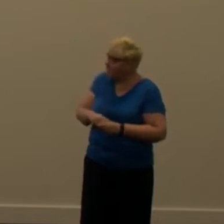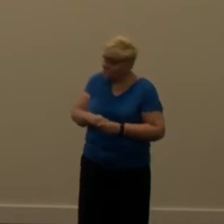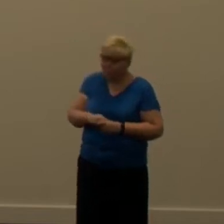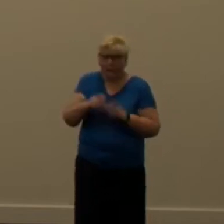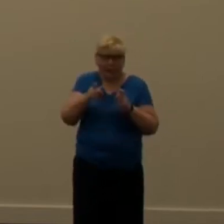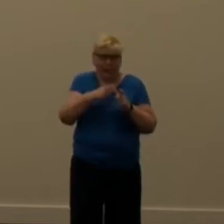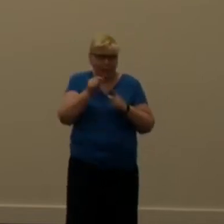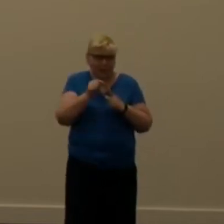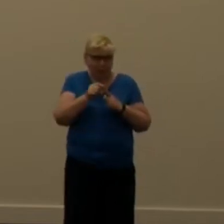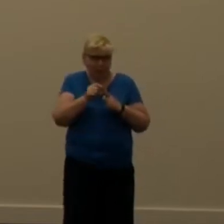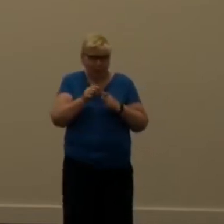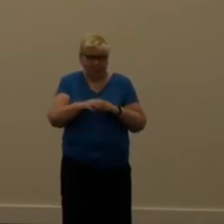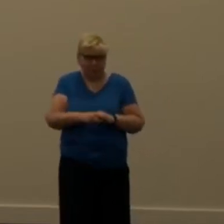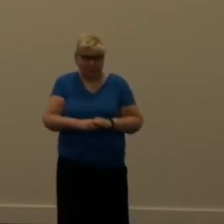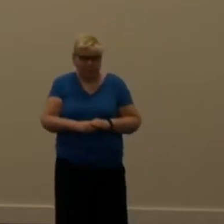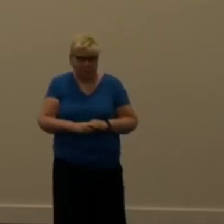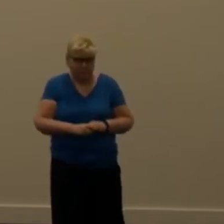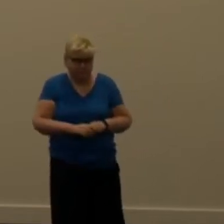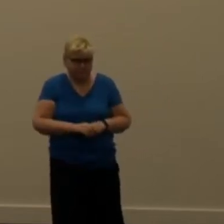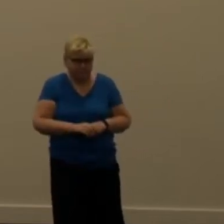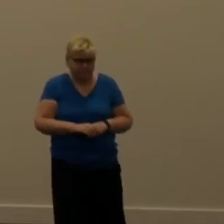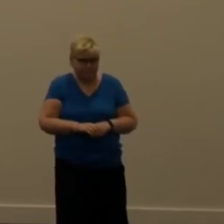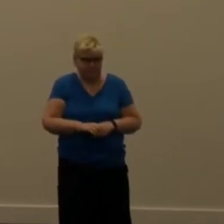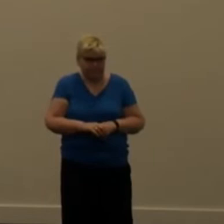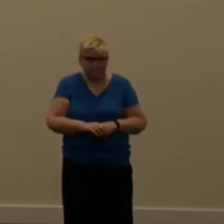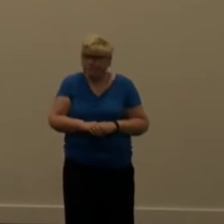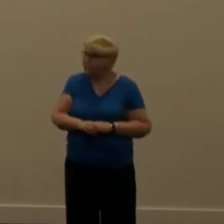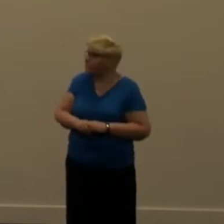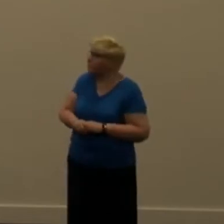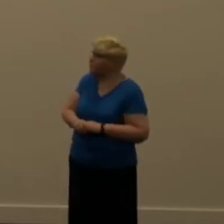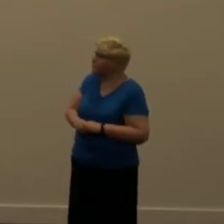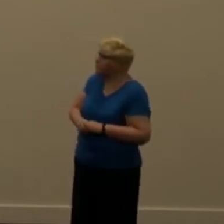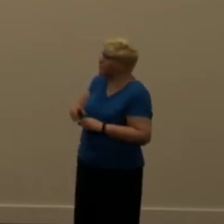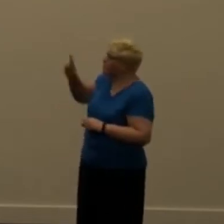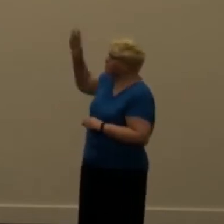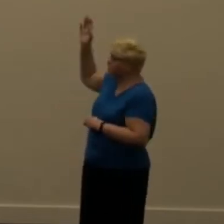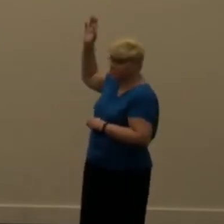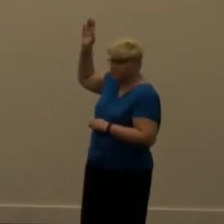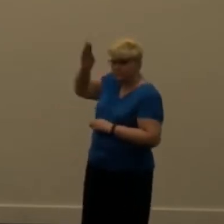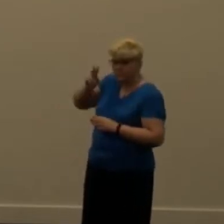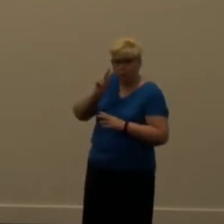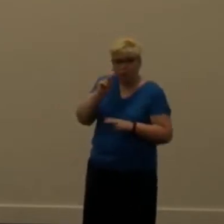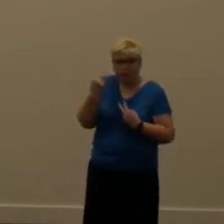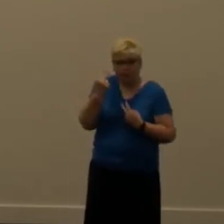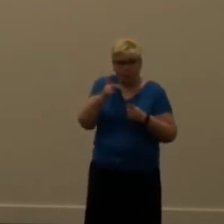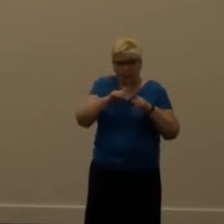application, just to show it to you, you can review the different expense. You can see